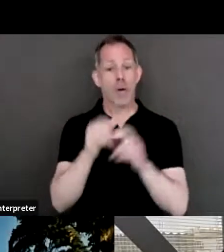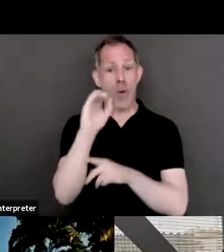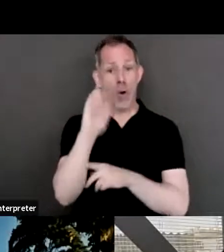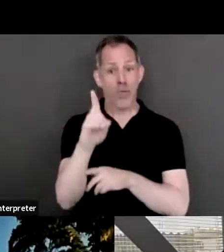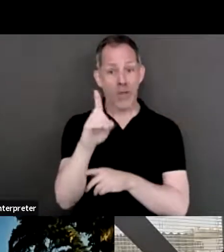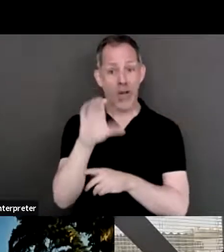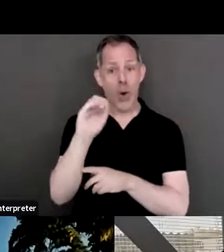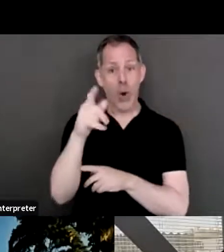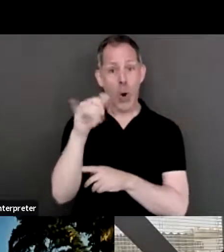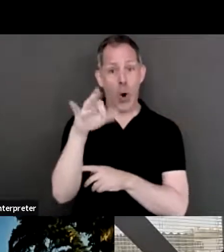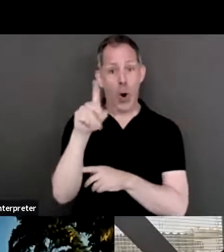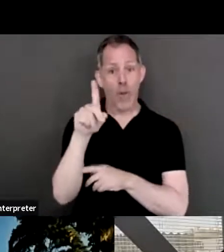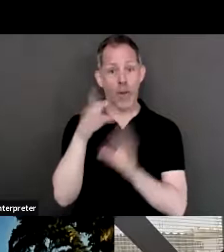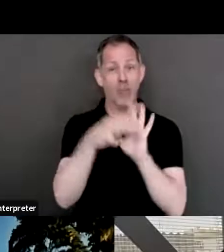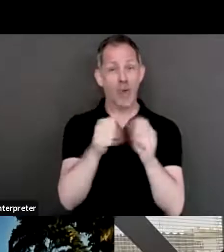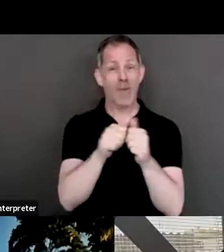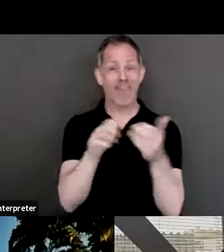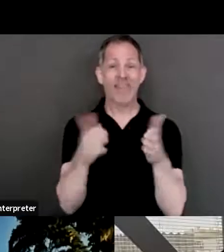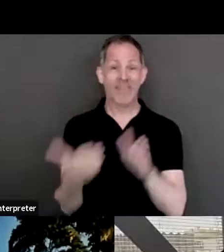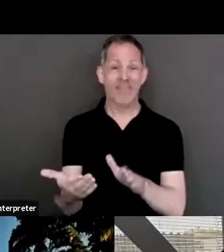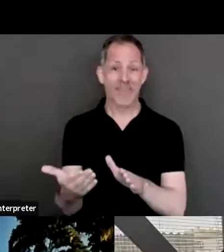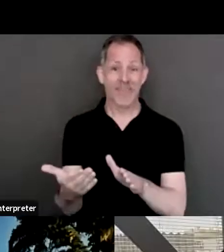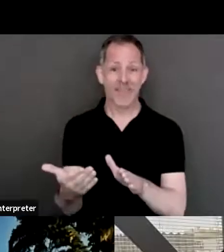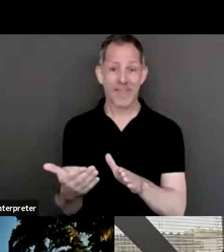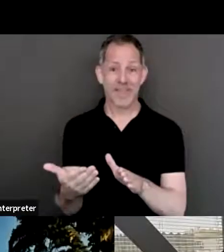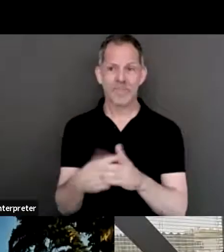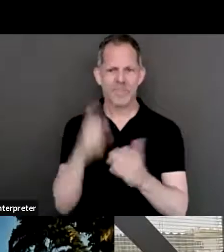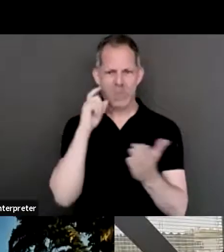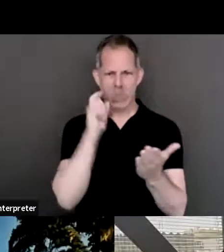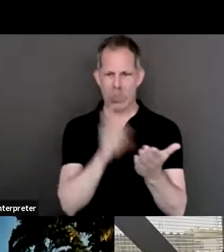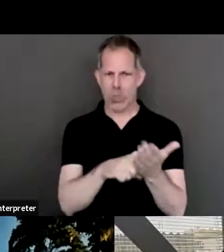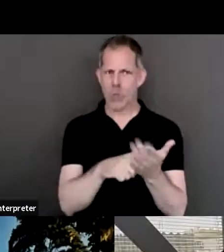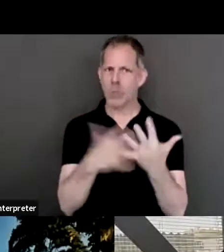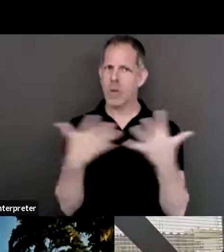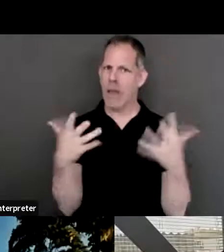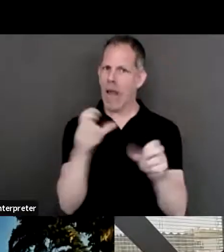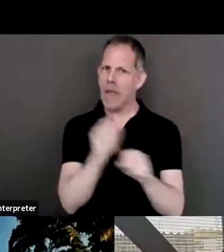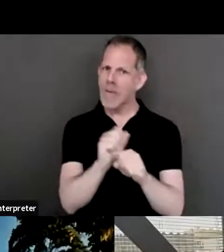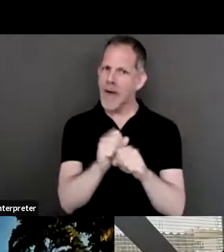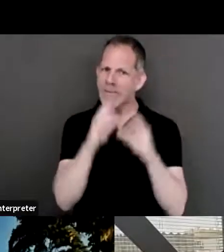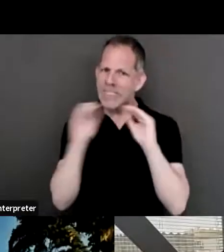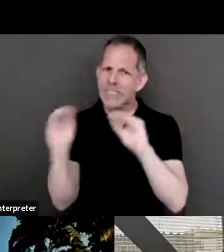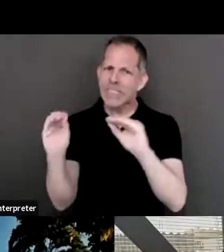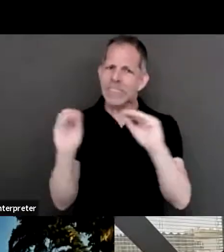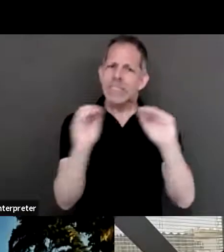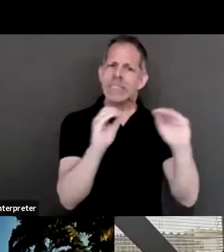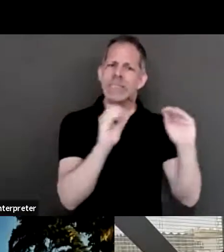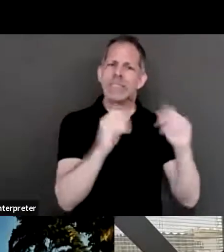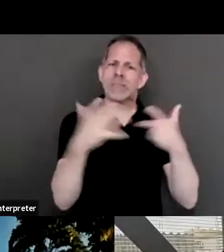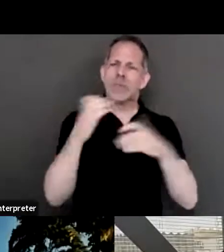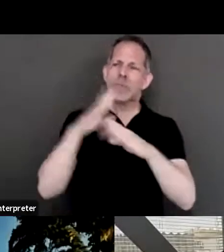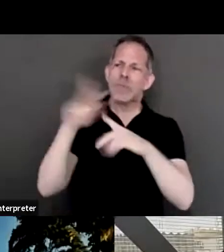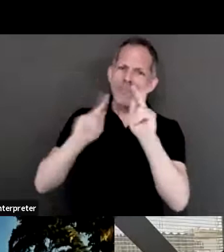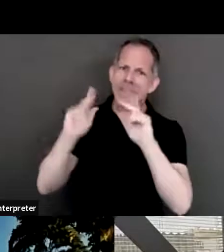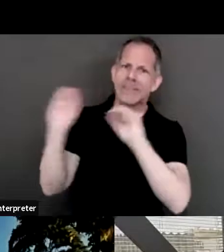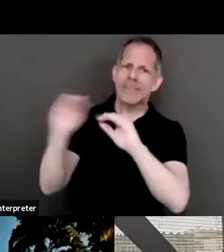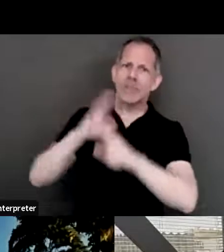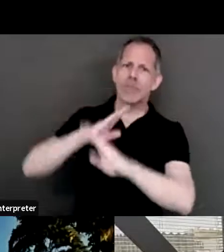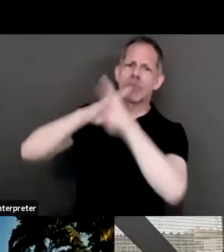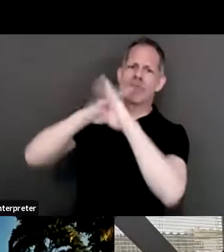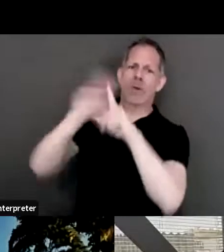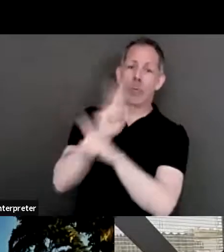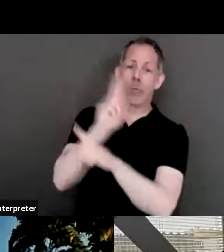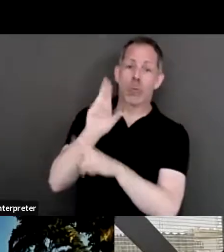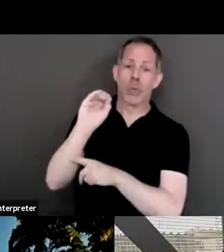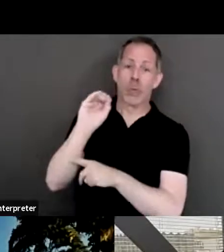there's a lot of work ahead of us to prevent initiation of opioid use in the first place, to help those misusing it to stop